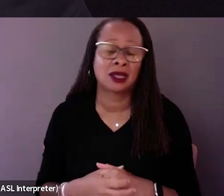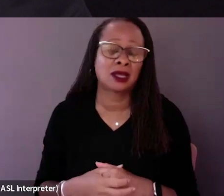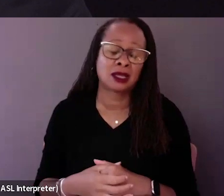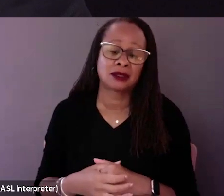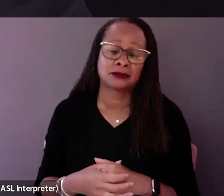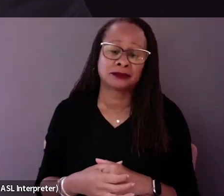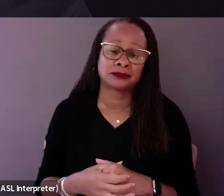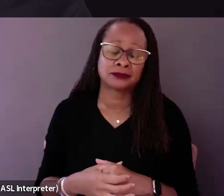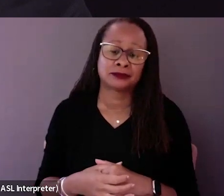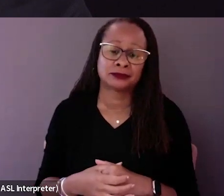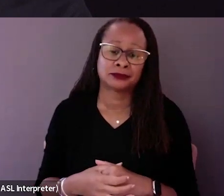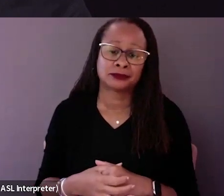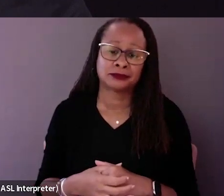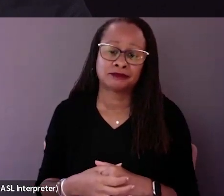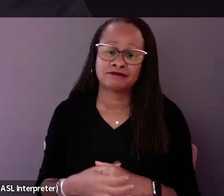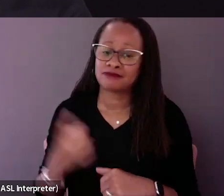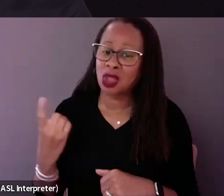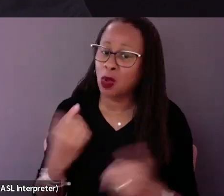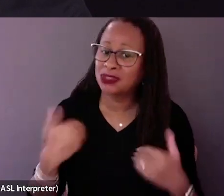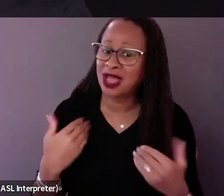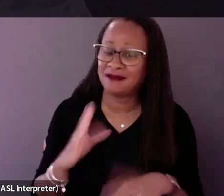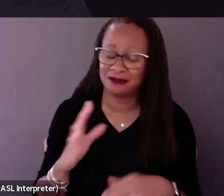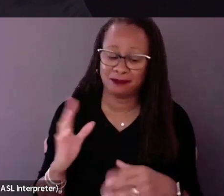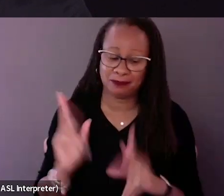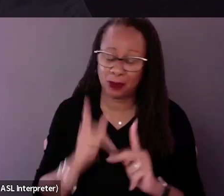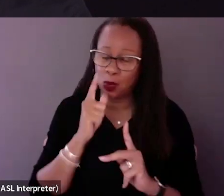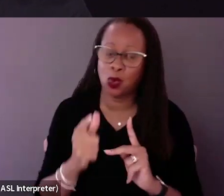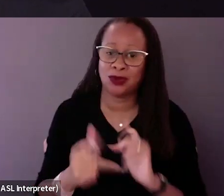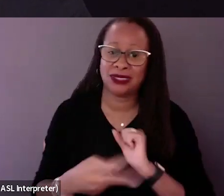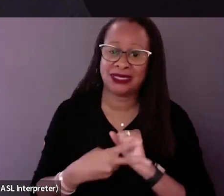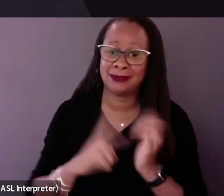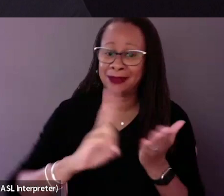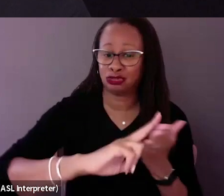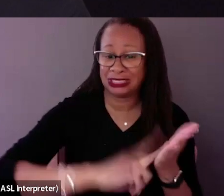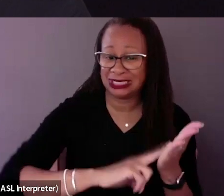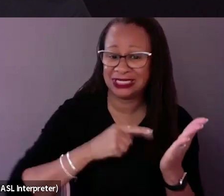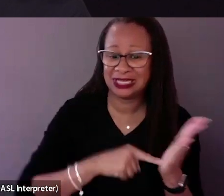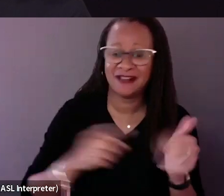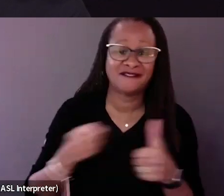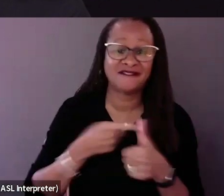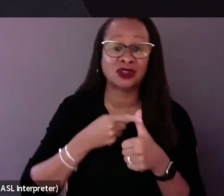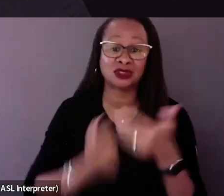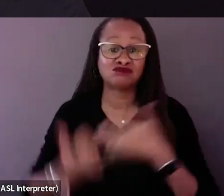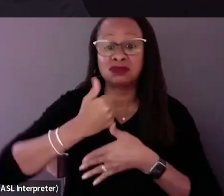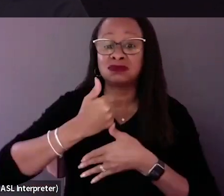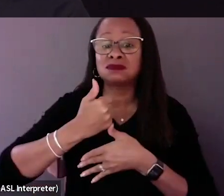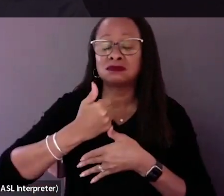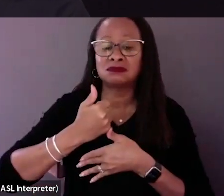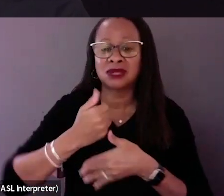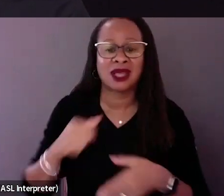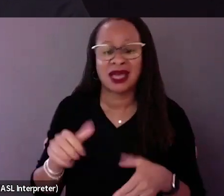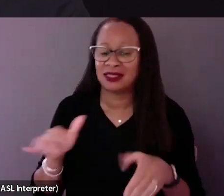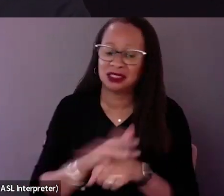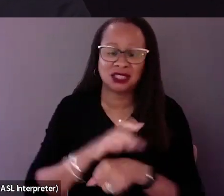there always have been people that have kept the treaty first and foremost this